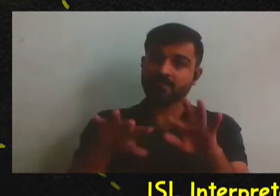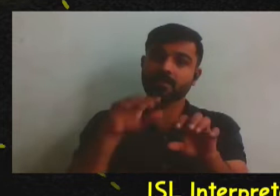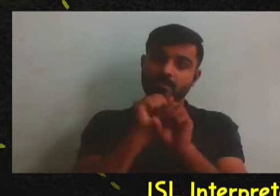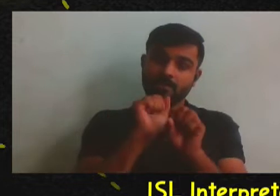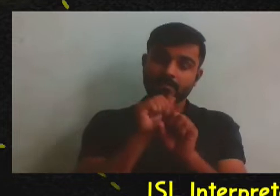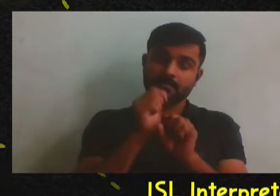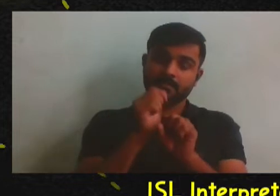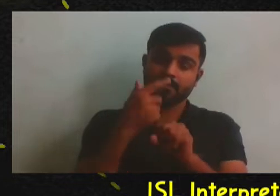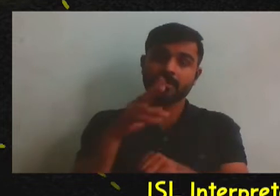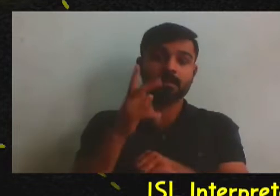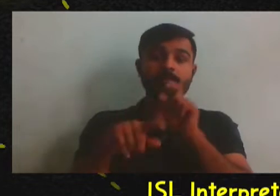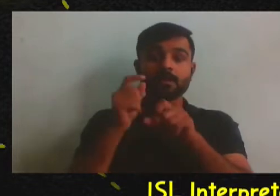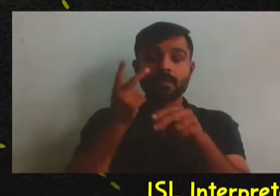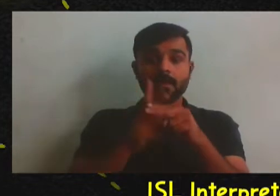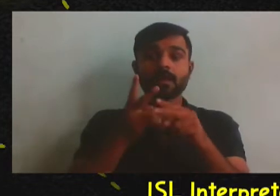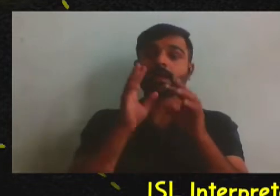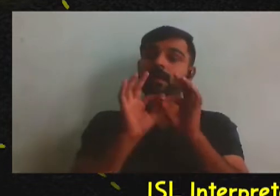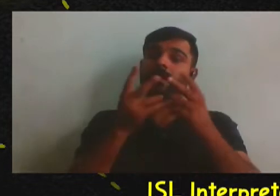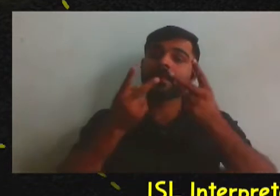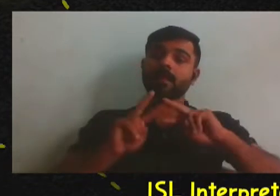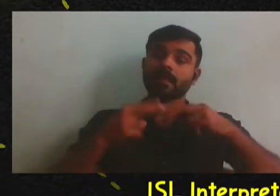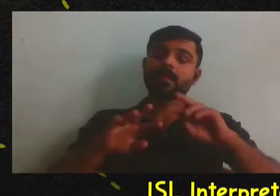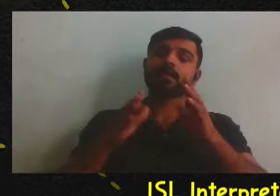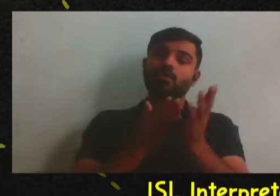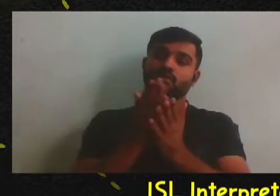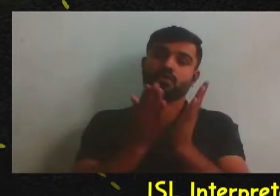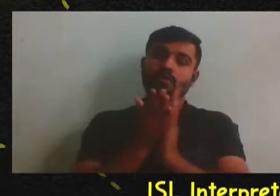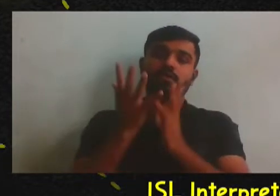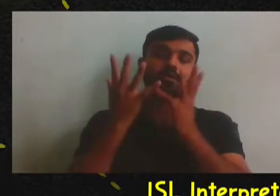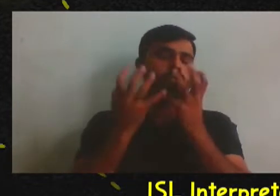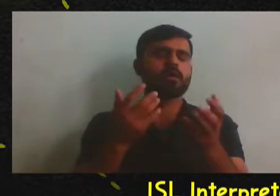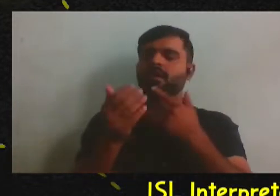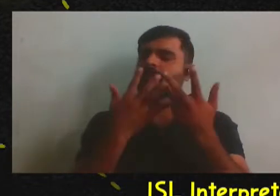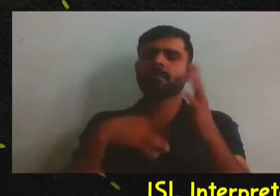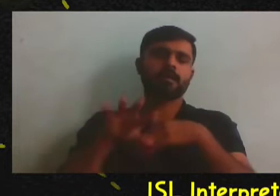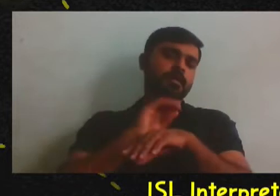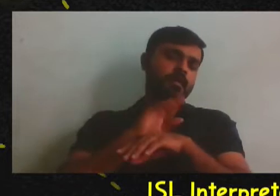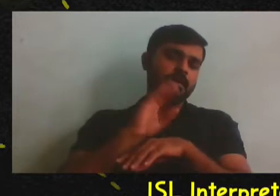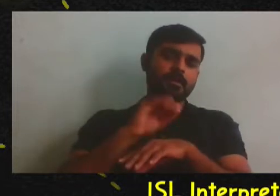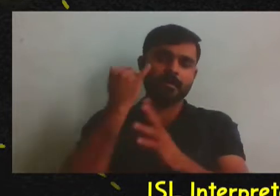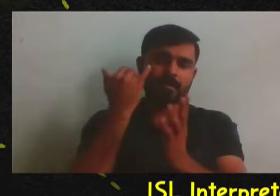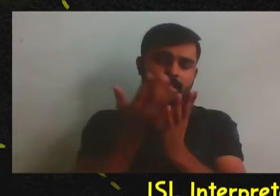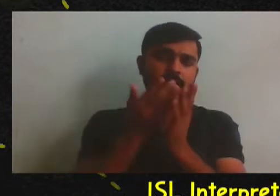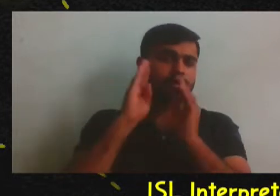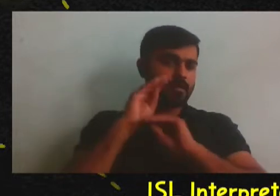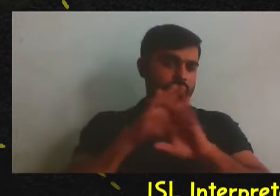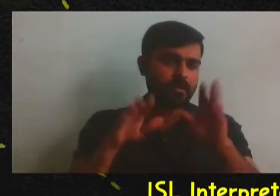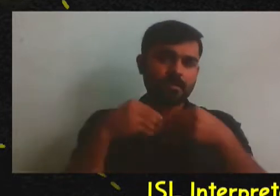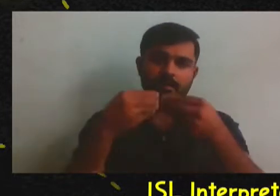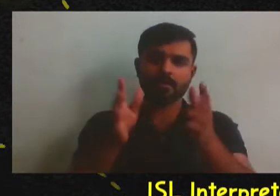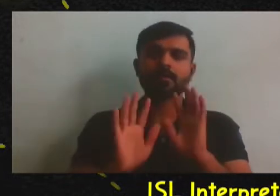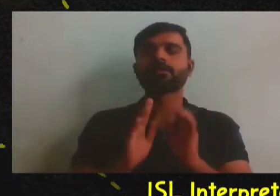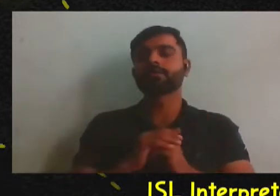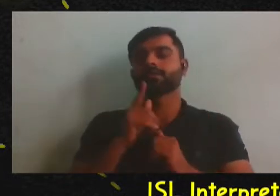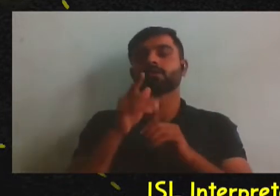people will still interpret it in the way they want. Whatever advice, suggestions, information you give, you know,